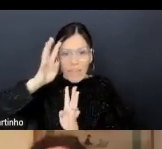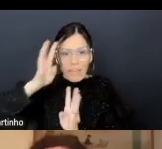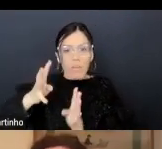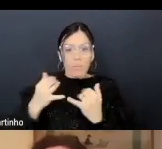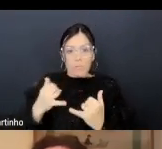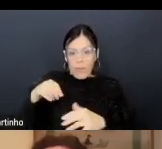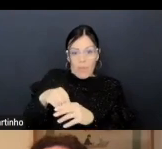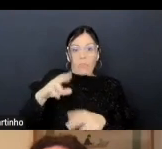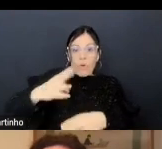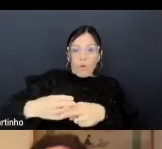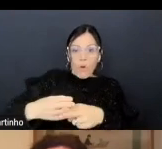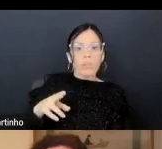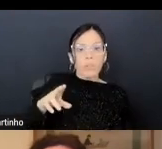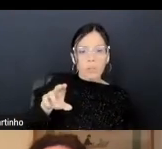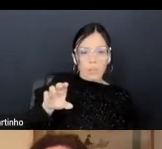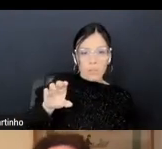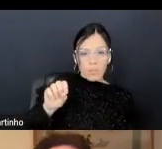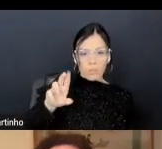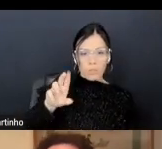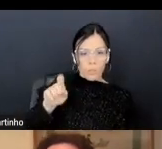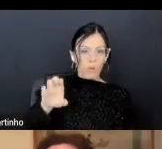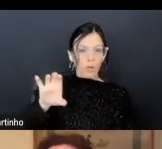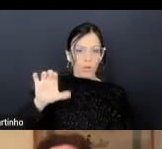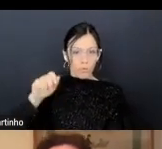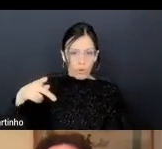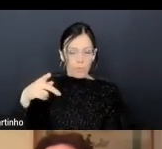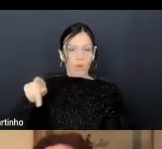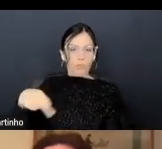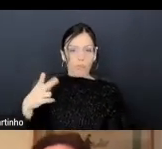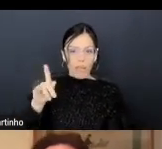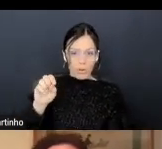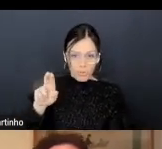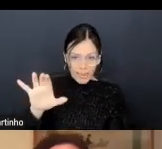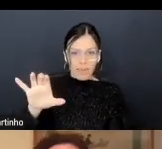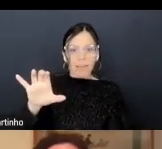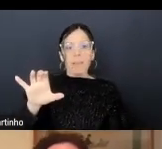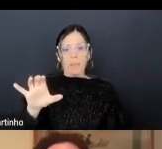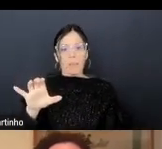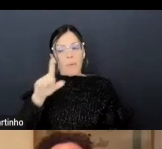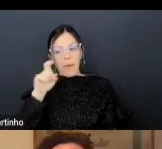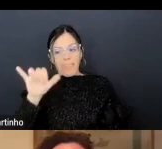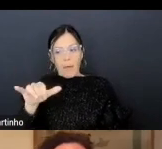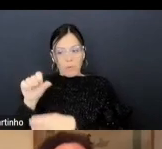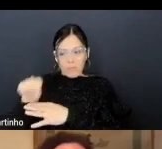rhetoric praise for either overcoming or having special powers because of a disability